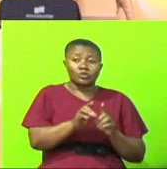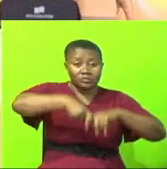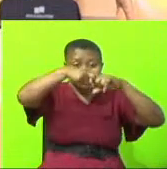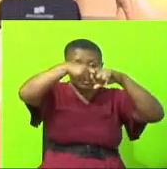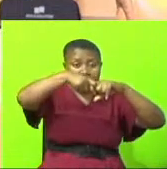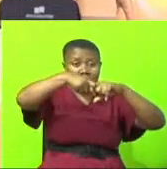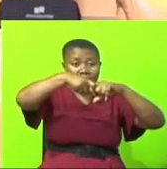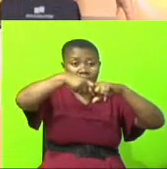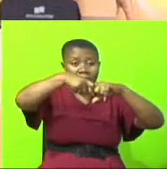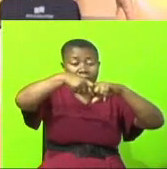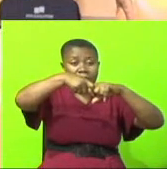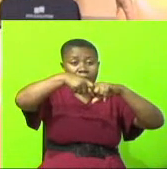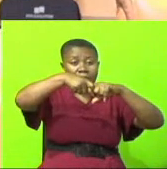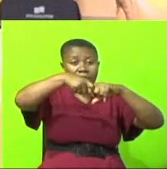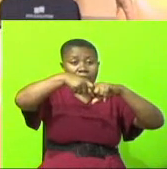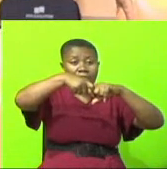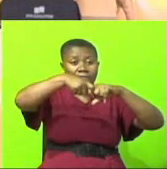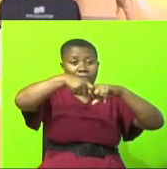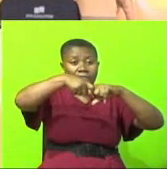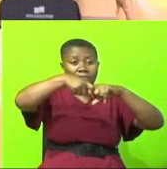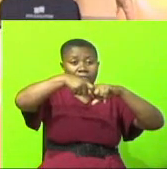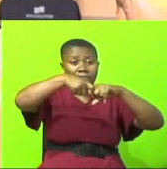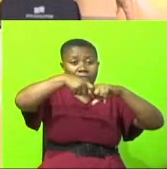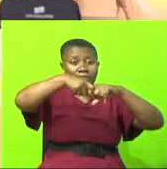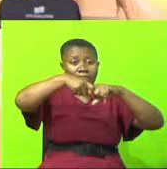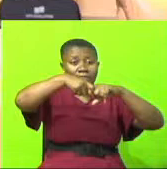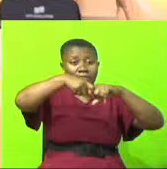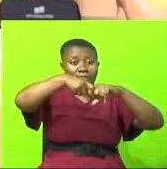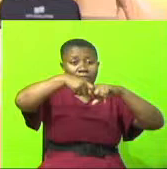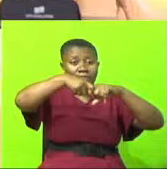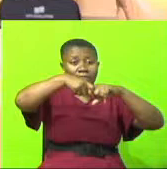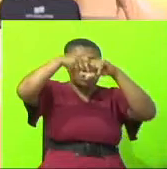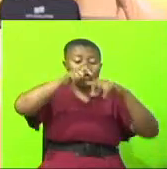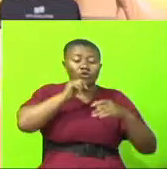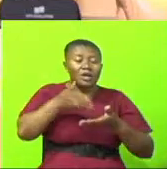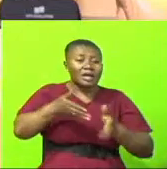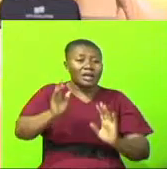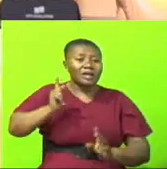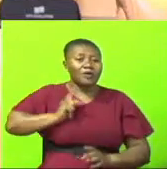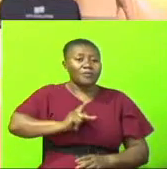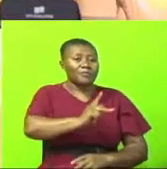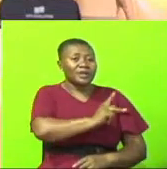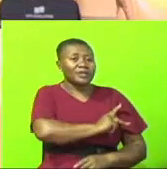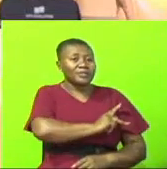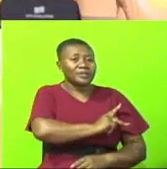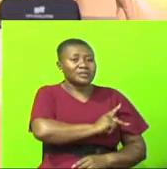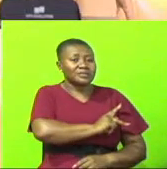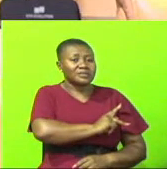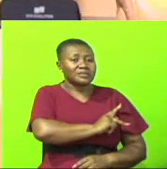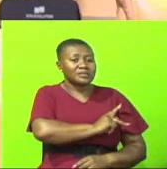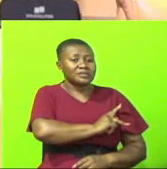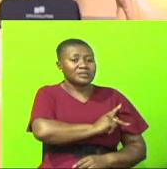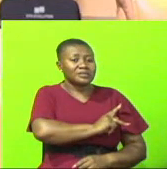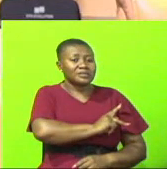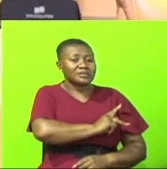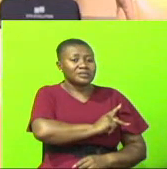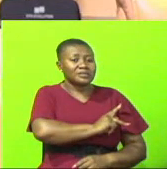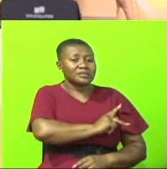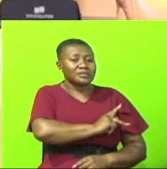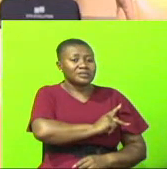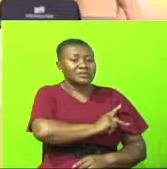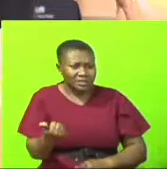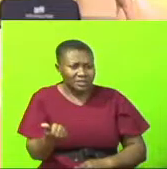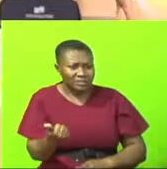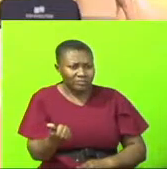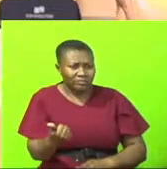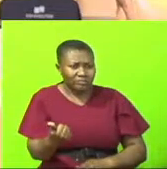enjoining Parliament from taking any action in respect of this matter. Mr. Speaker, Parliament